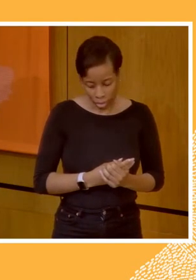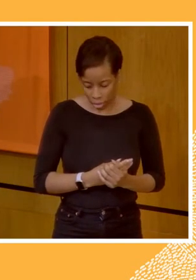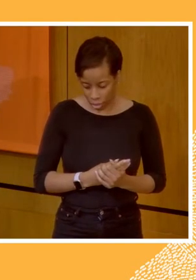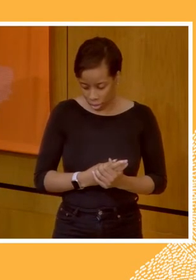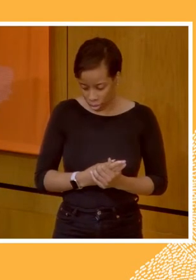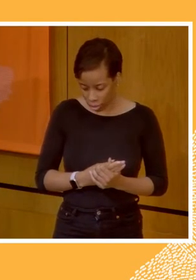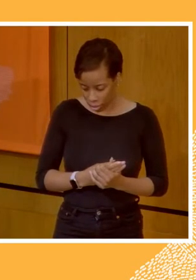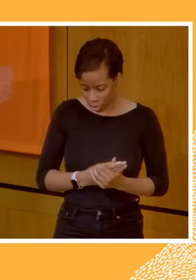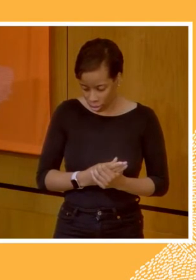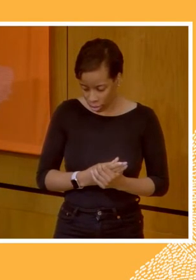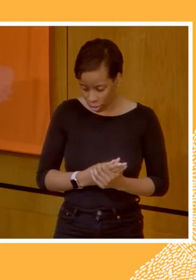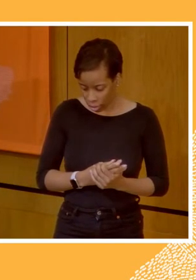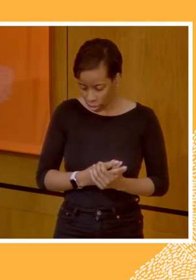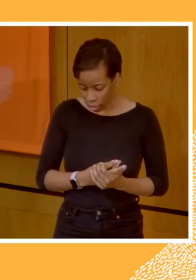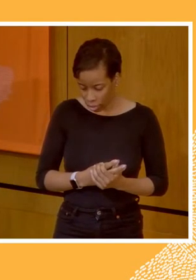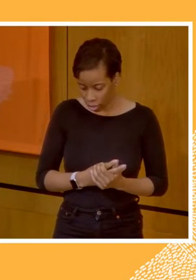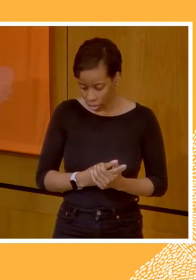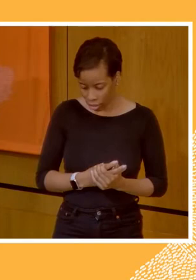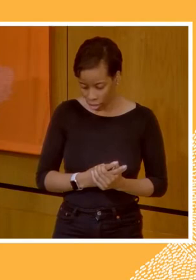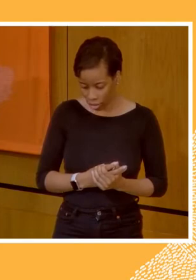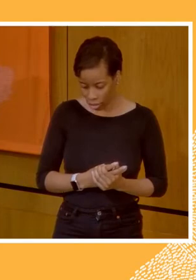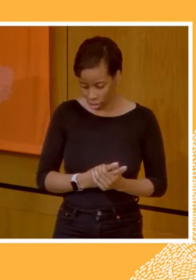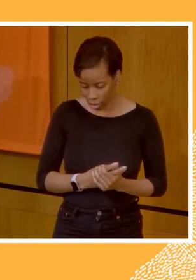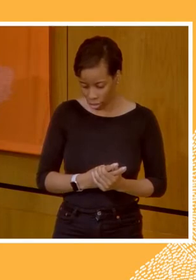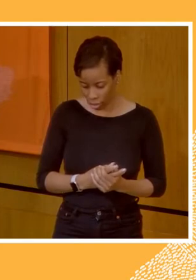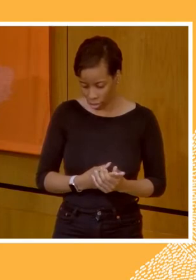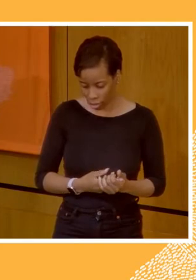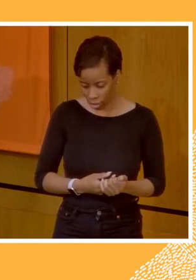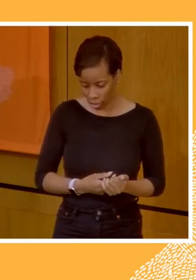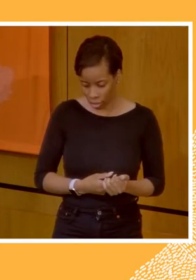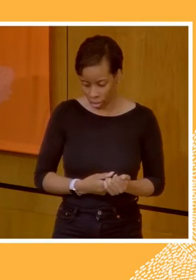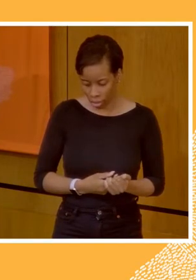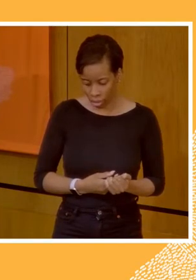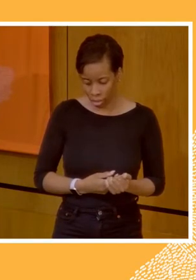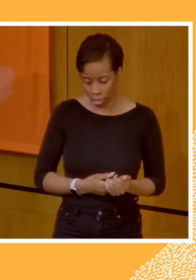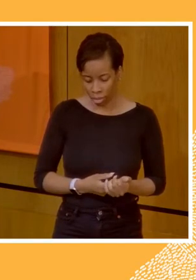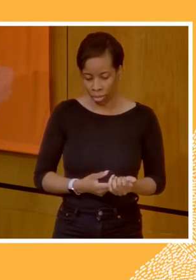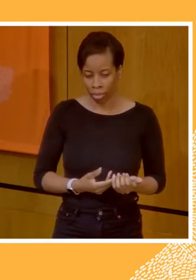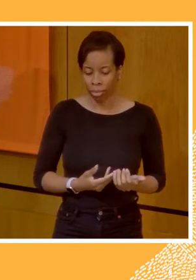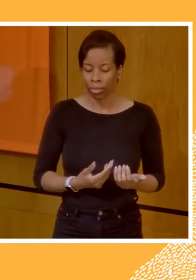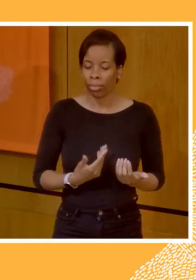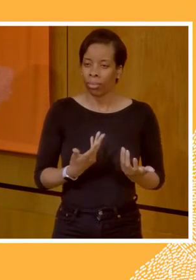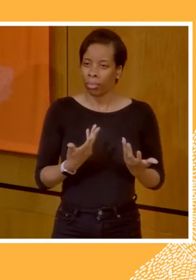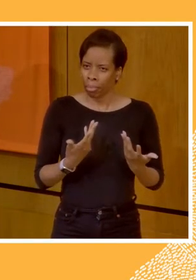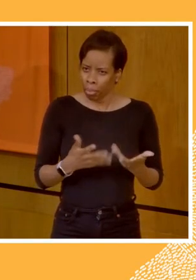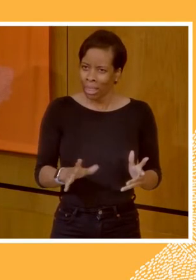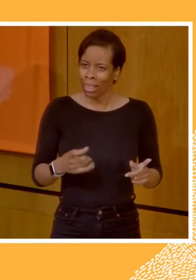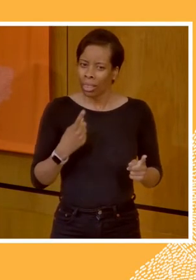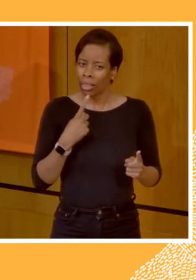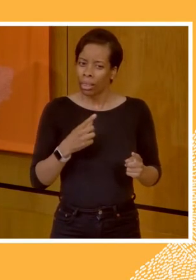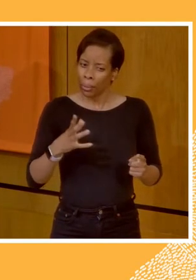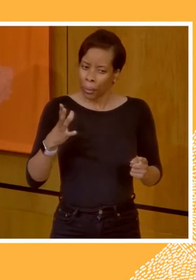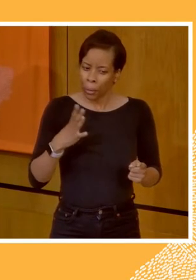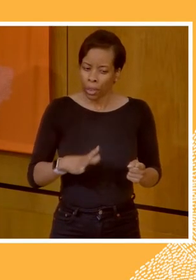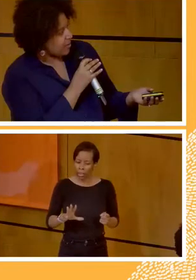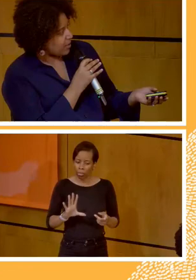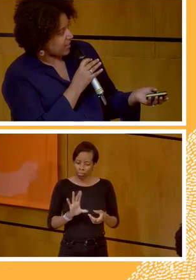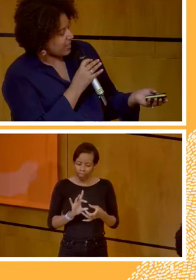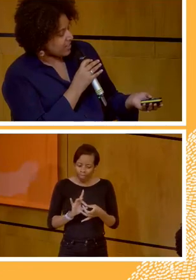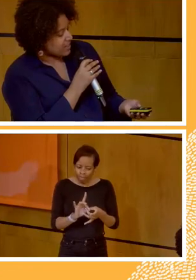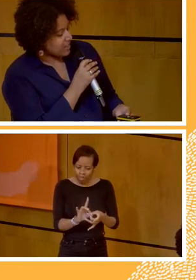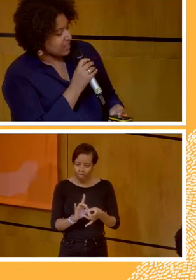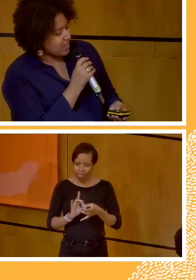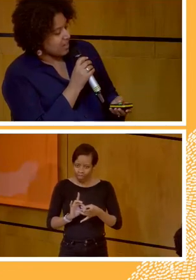So in terms, we spoke a little bit about trust, building trust, but in creative methodologies like creating